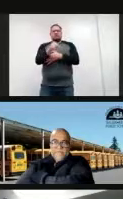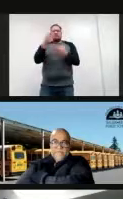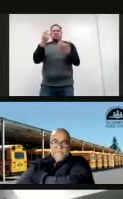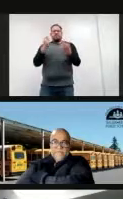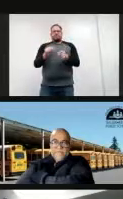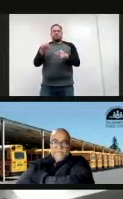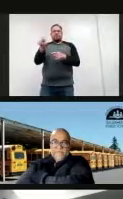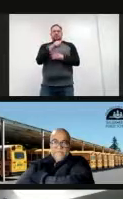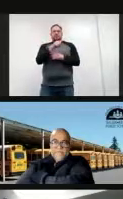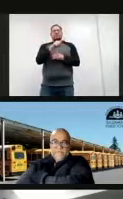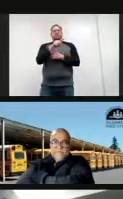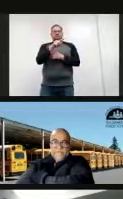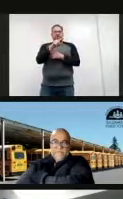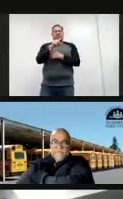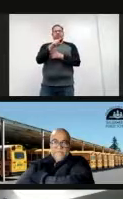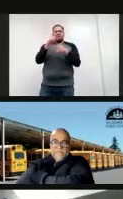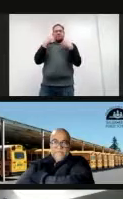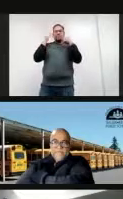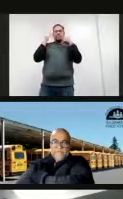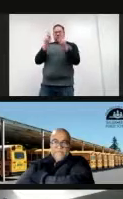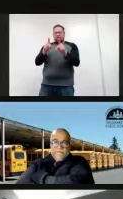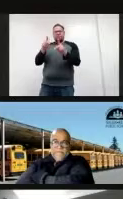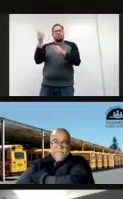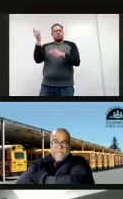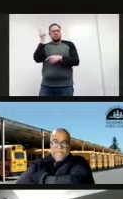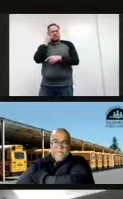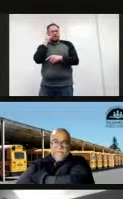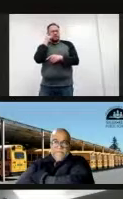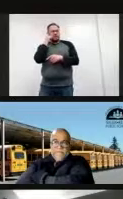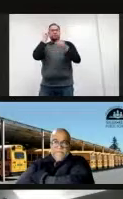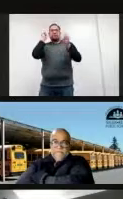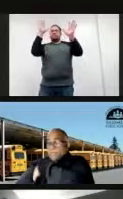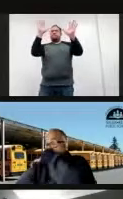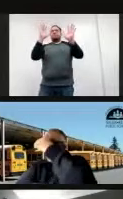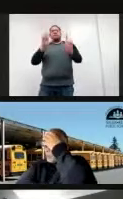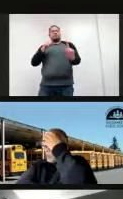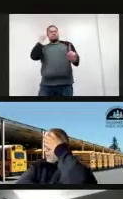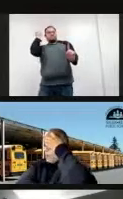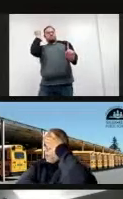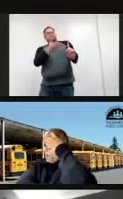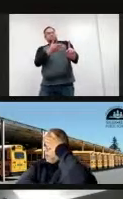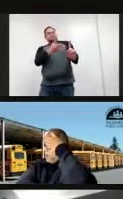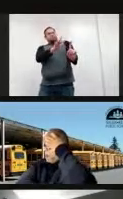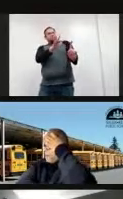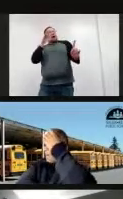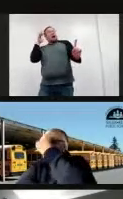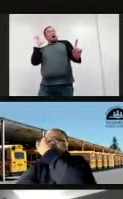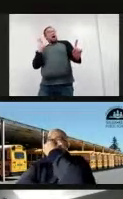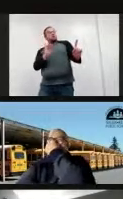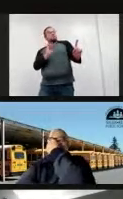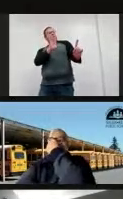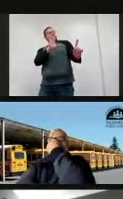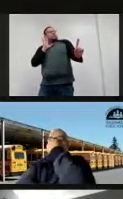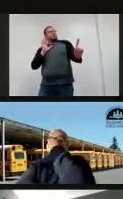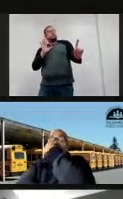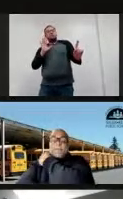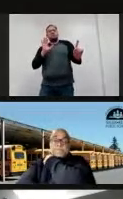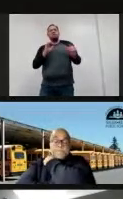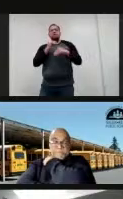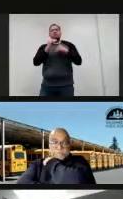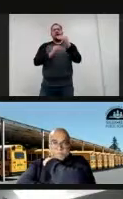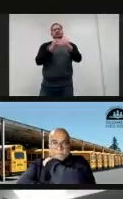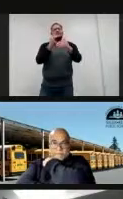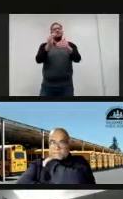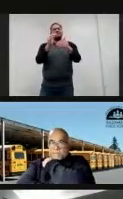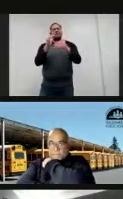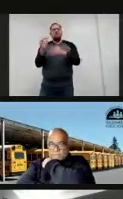hopefully you land on an individual that you think is fabulous. And there is a process which we'll talk about at a later point, where